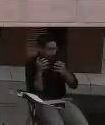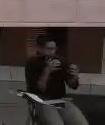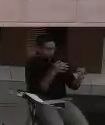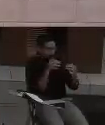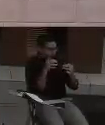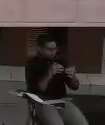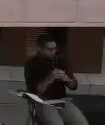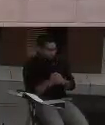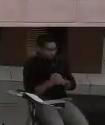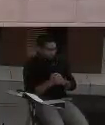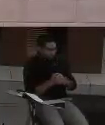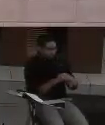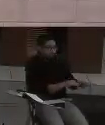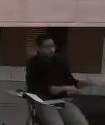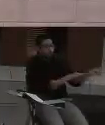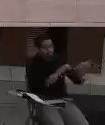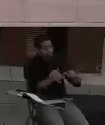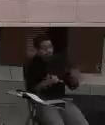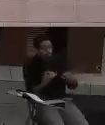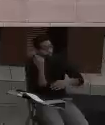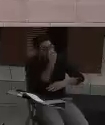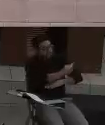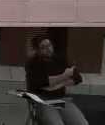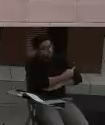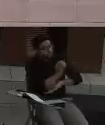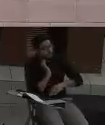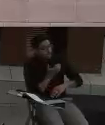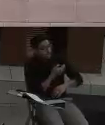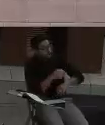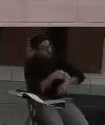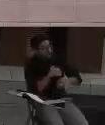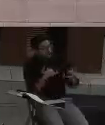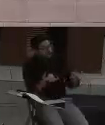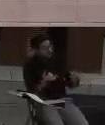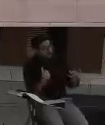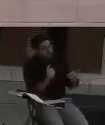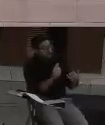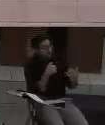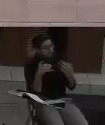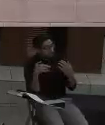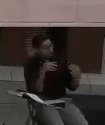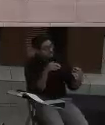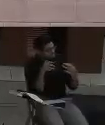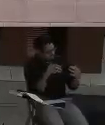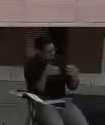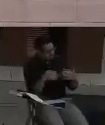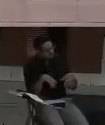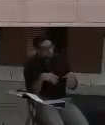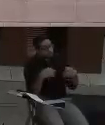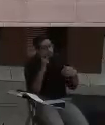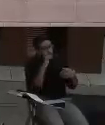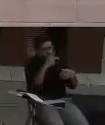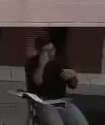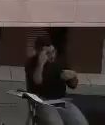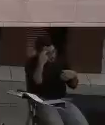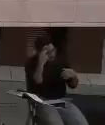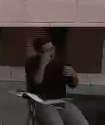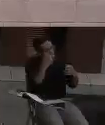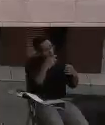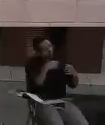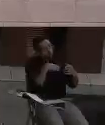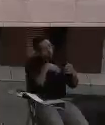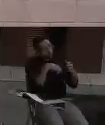is also to strike back. Today we have the tweet wars, we have the political columns, we have